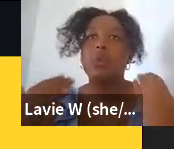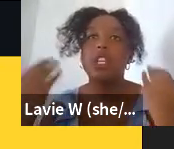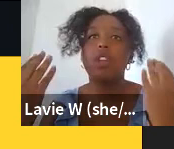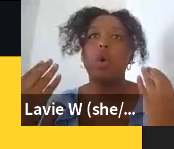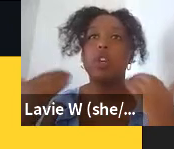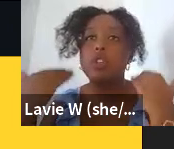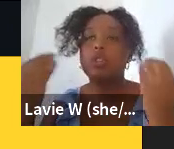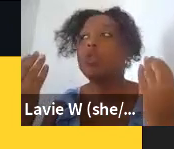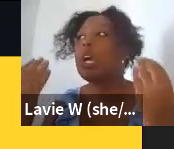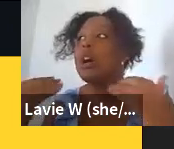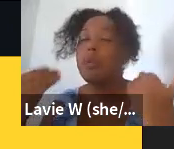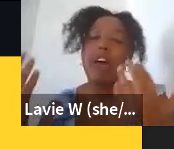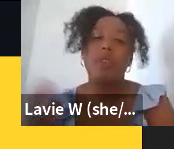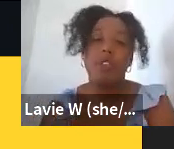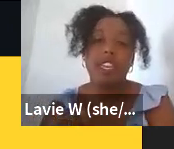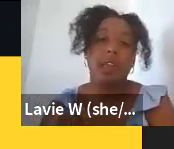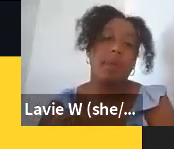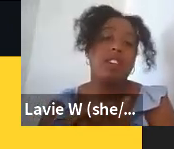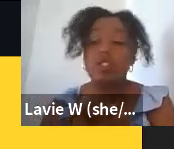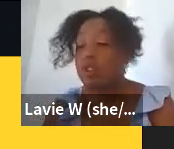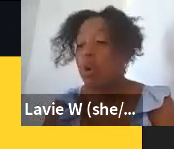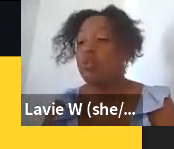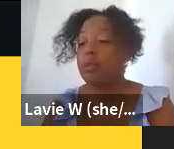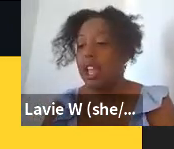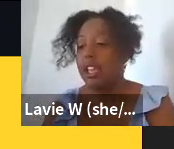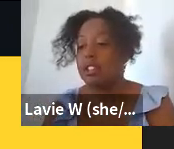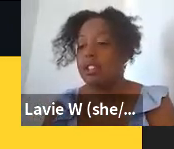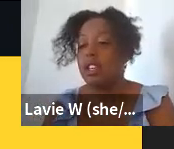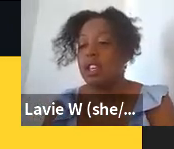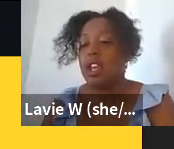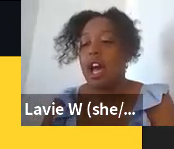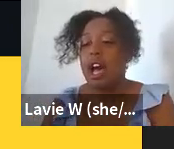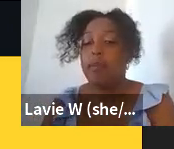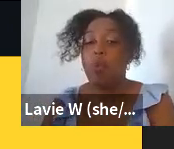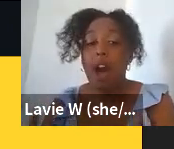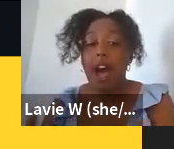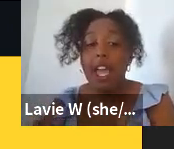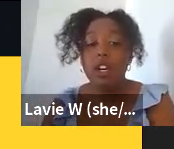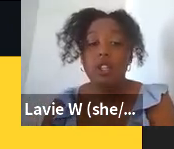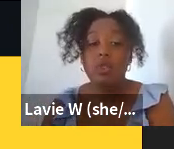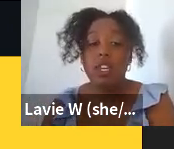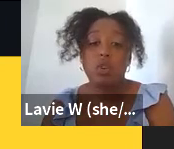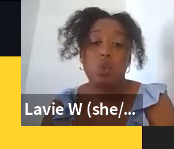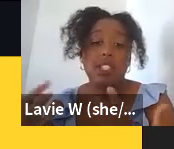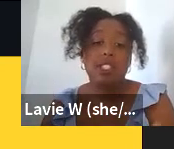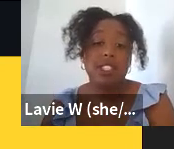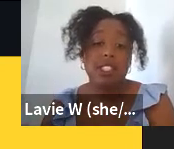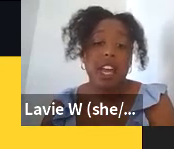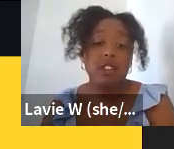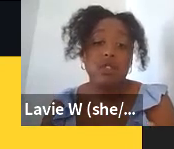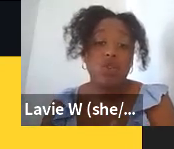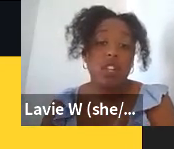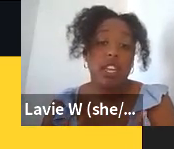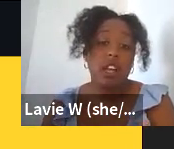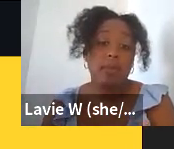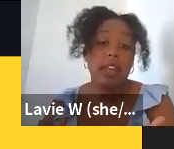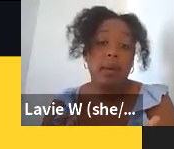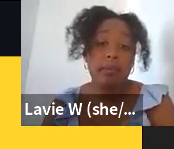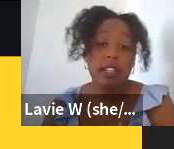things that we do without thinking because it's so normalized? Why are you doing it? So what's the desired